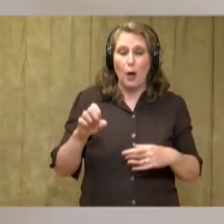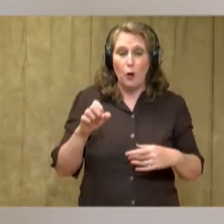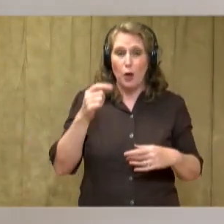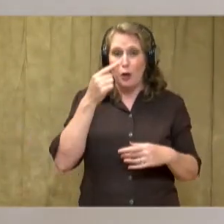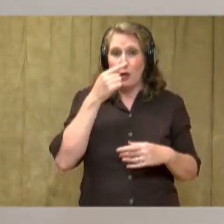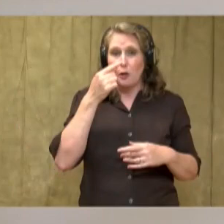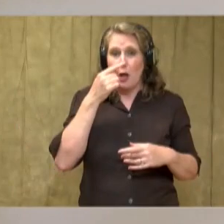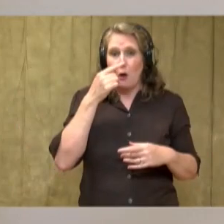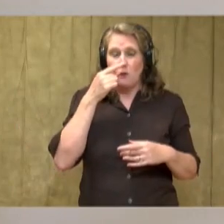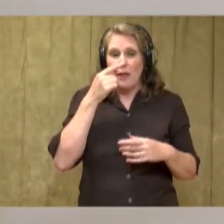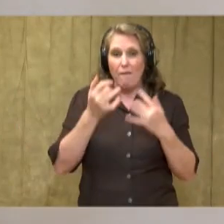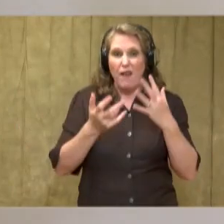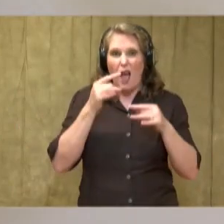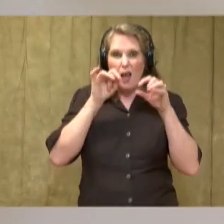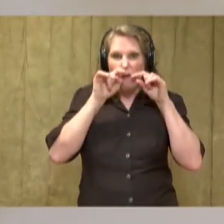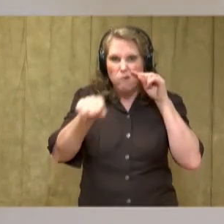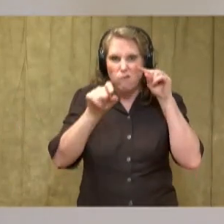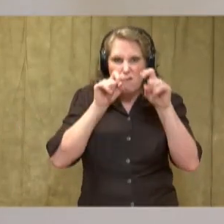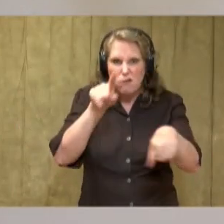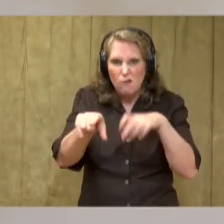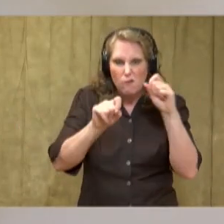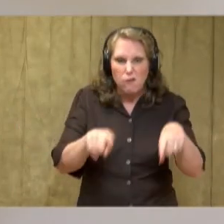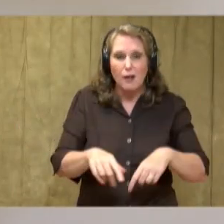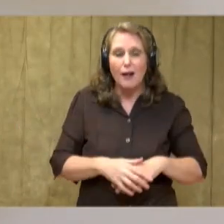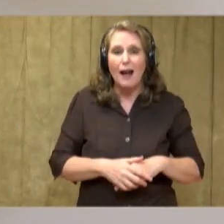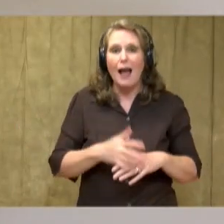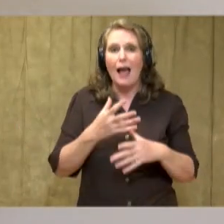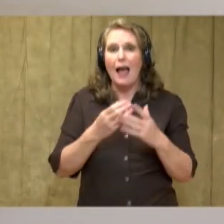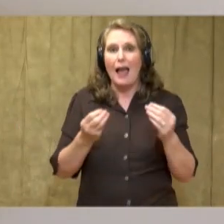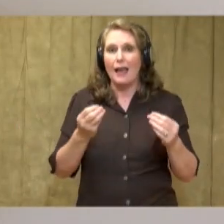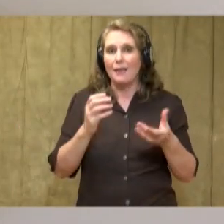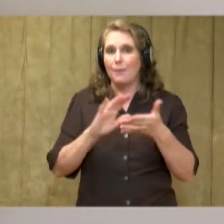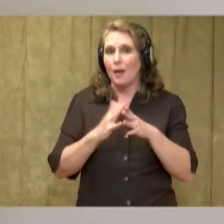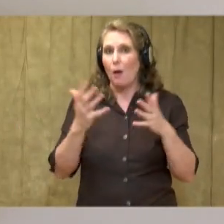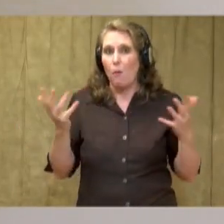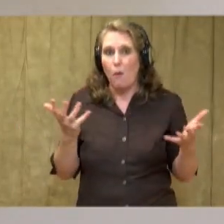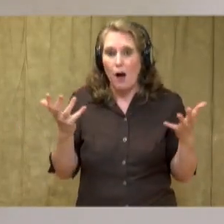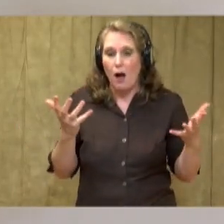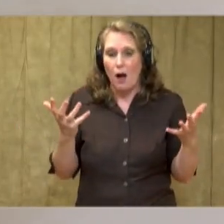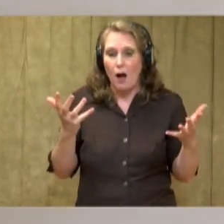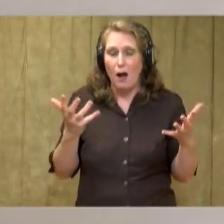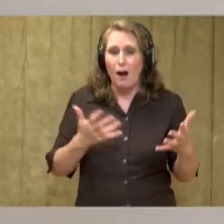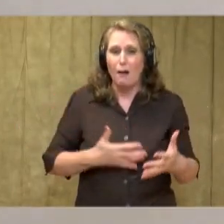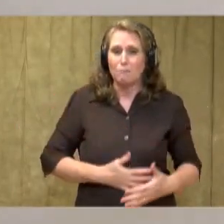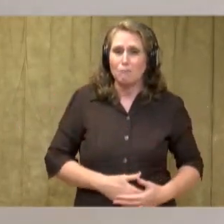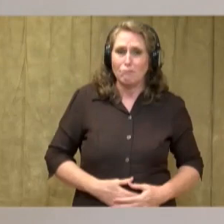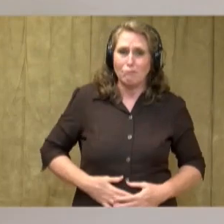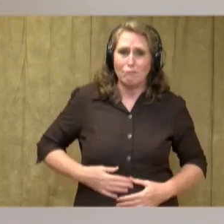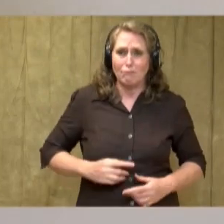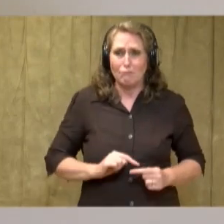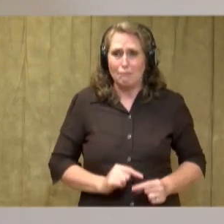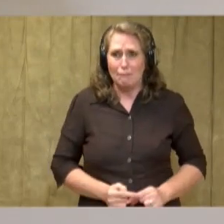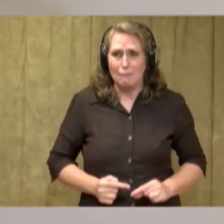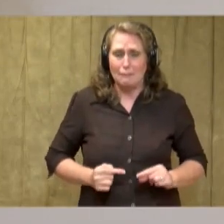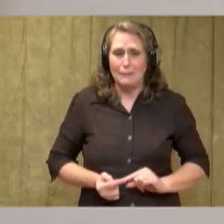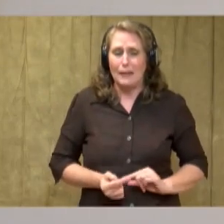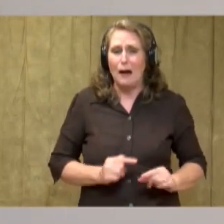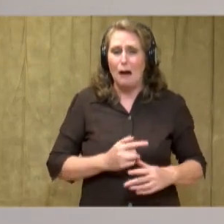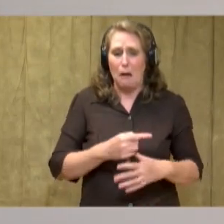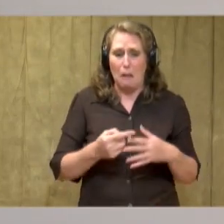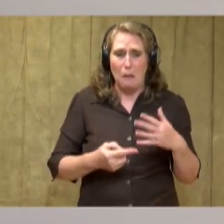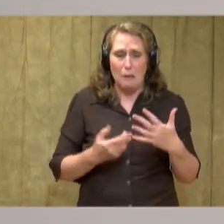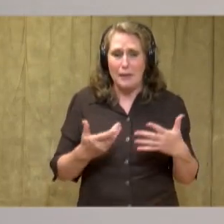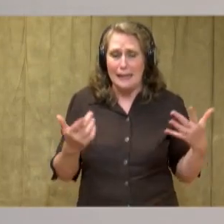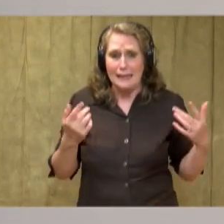the sparks start flying out of their nose, and they get what? Oh, tummy troubles. Yes, all of those